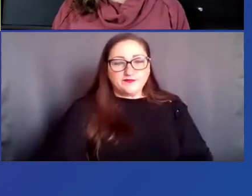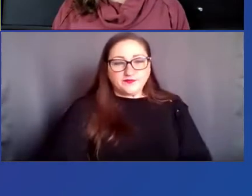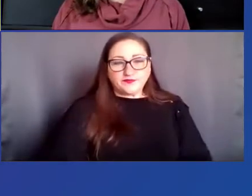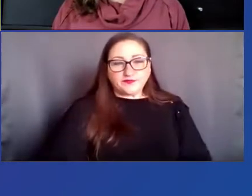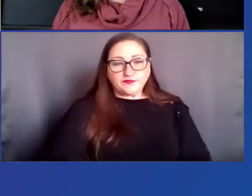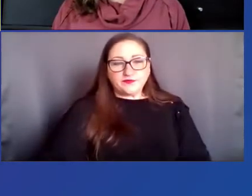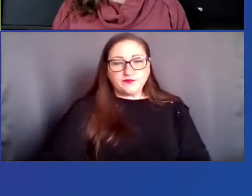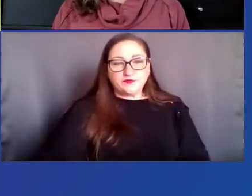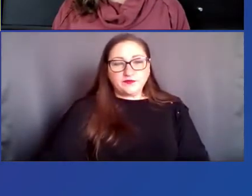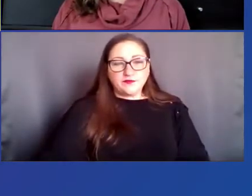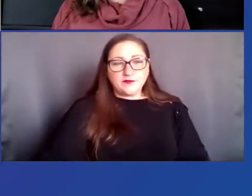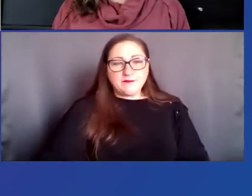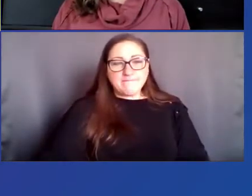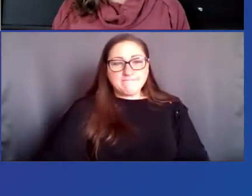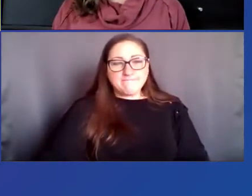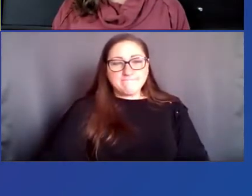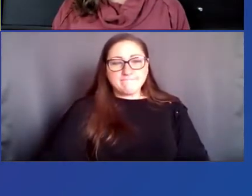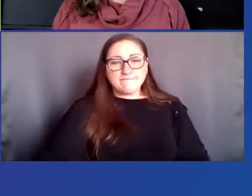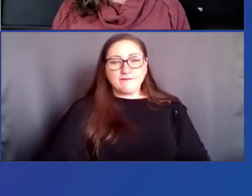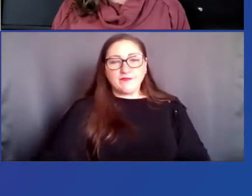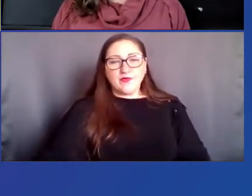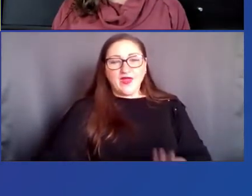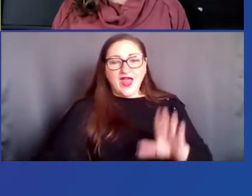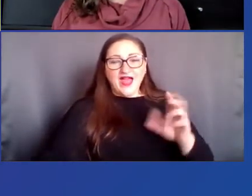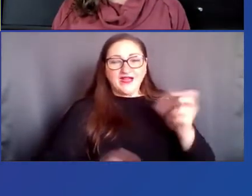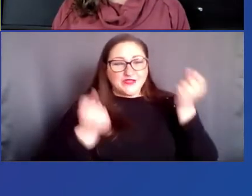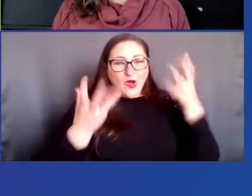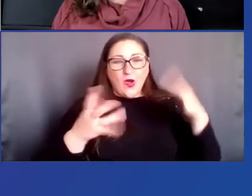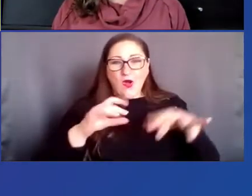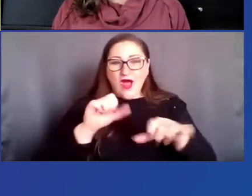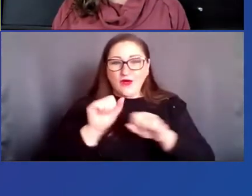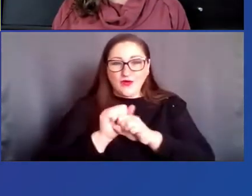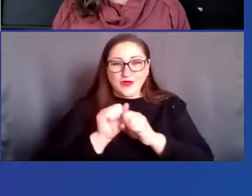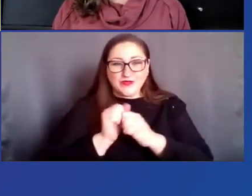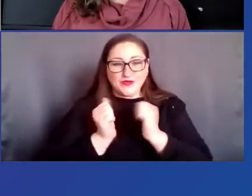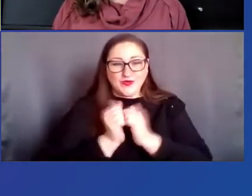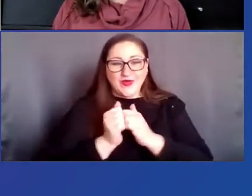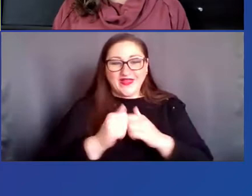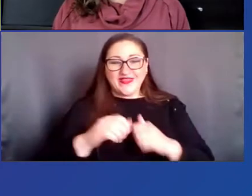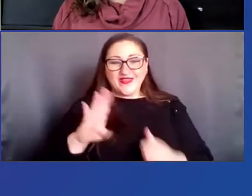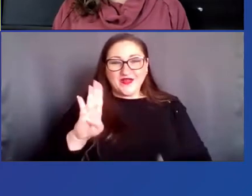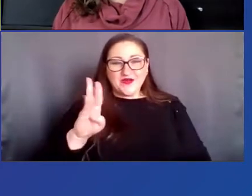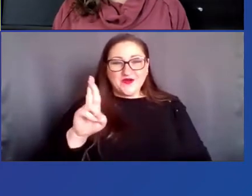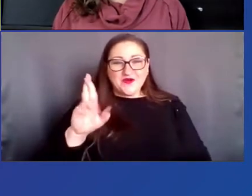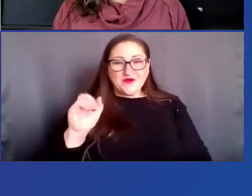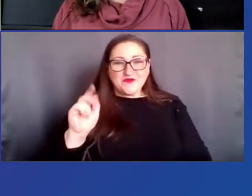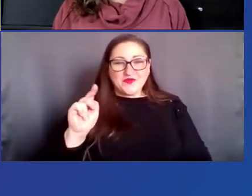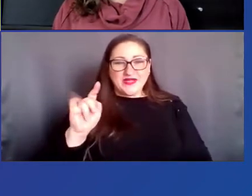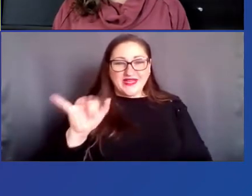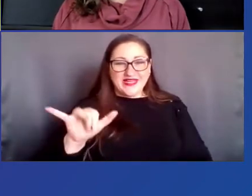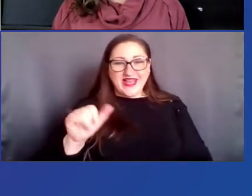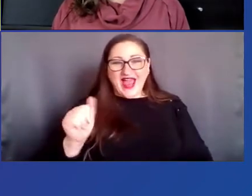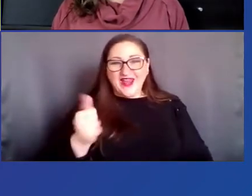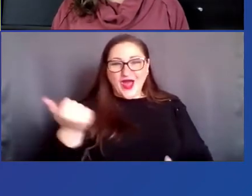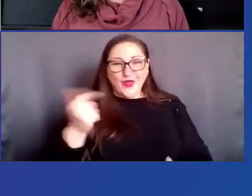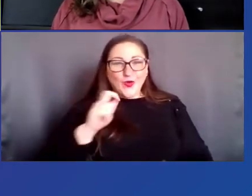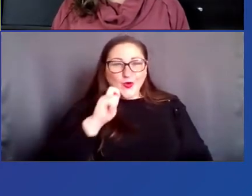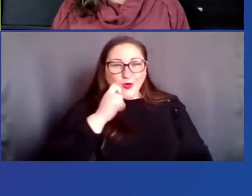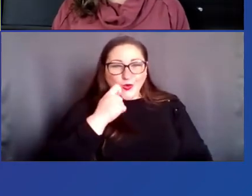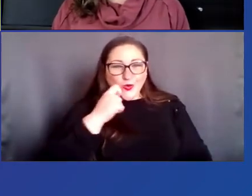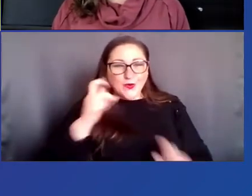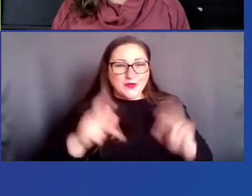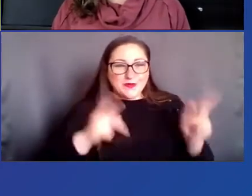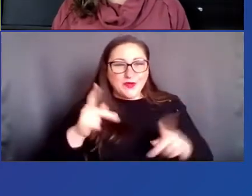know, I threw down with Brittany and a bunch of other cool people here in New York during the